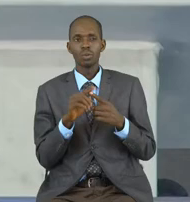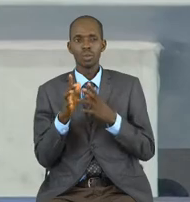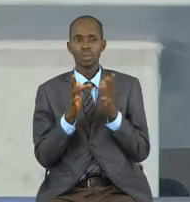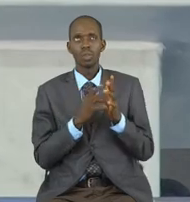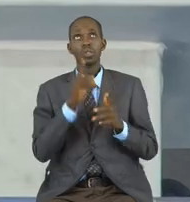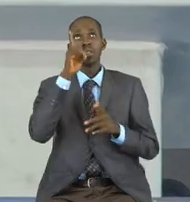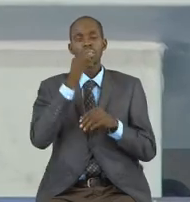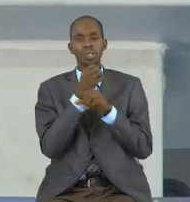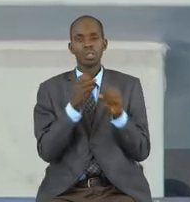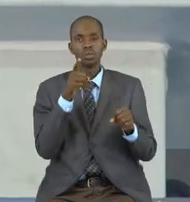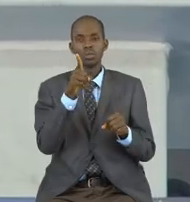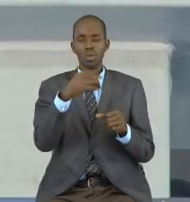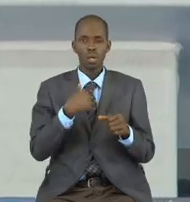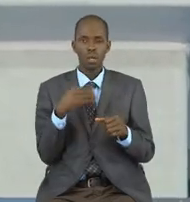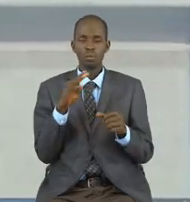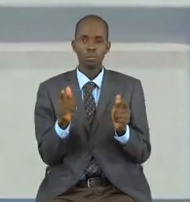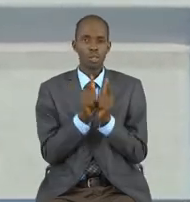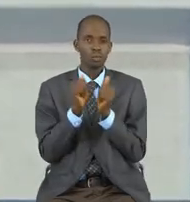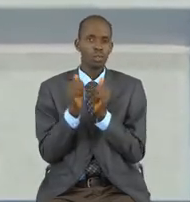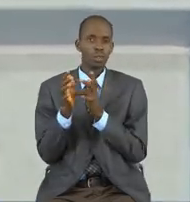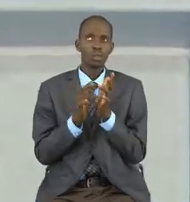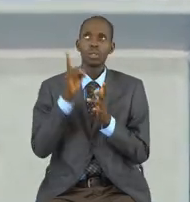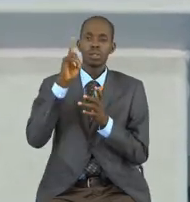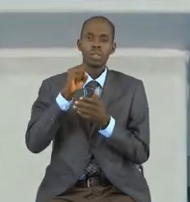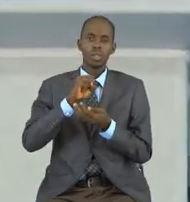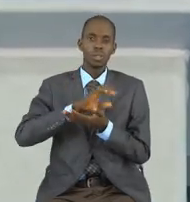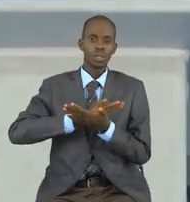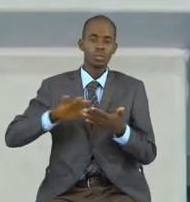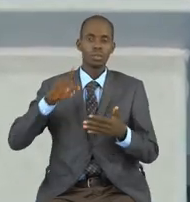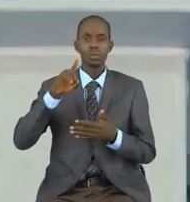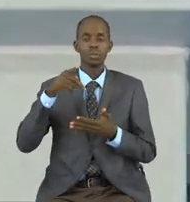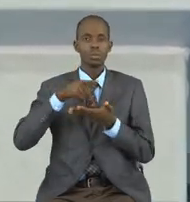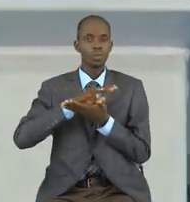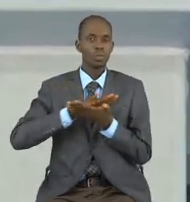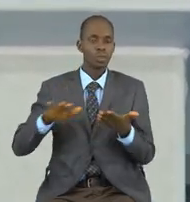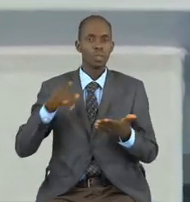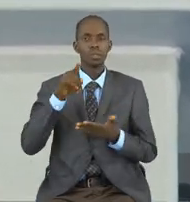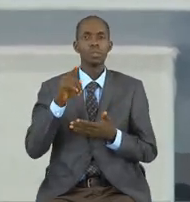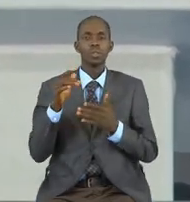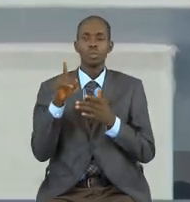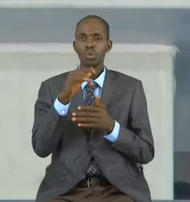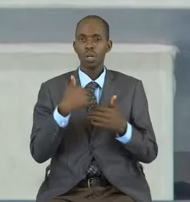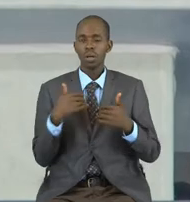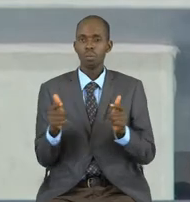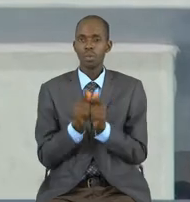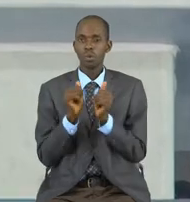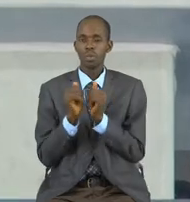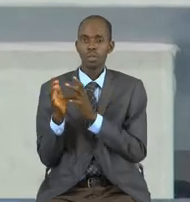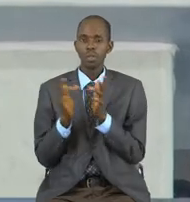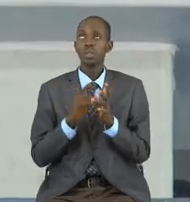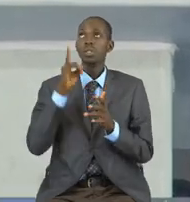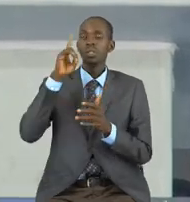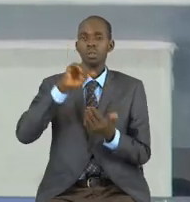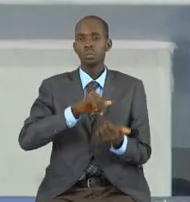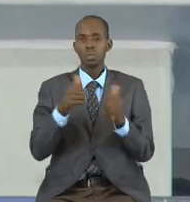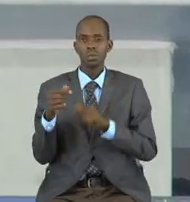to Jesus, he sanctified you, purged you, purified you. You've been to Jesus, he baptized you in the Holy Ghost